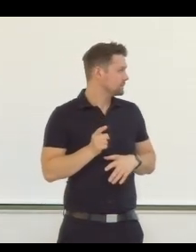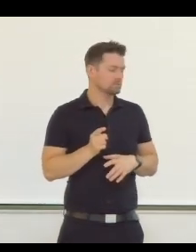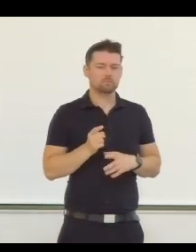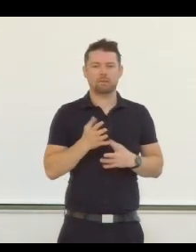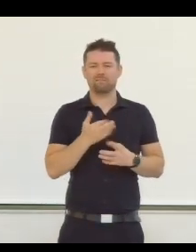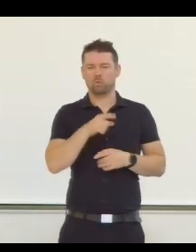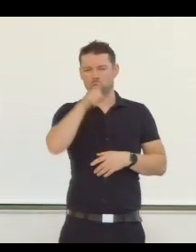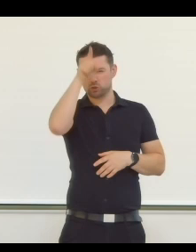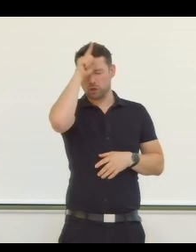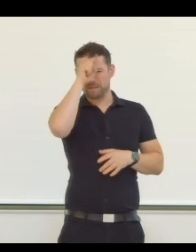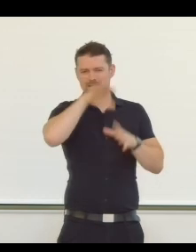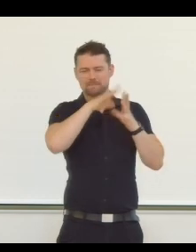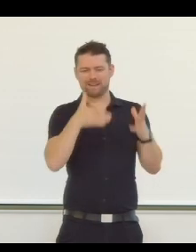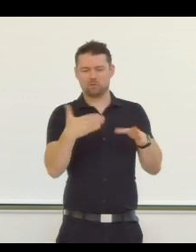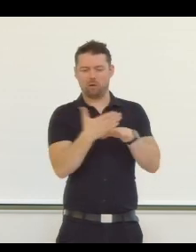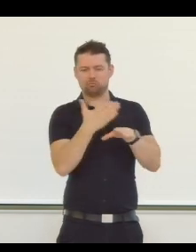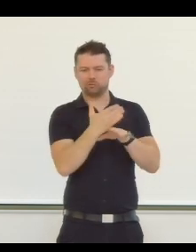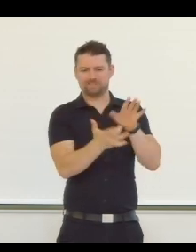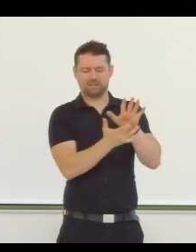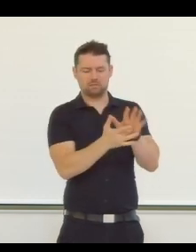Space Operations Center. So we had